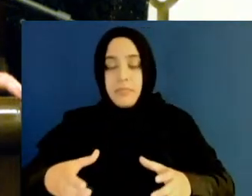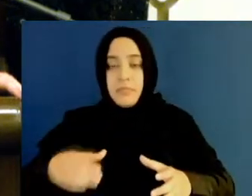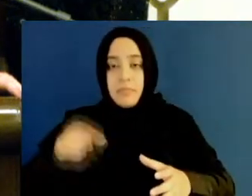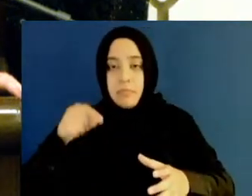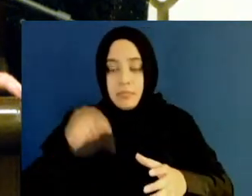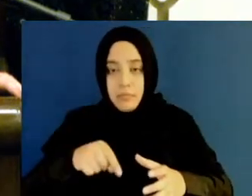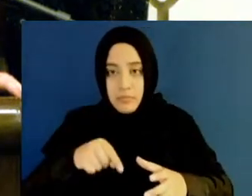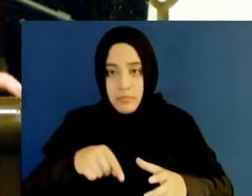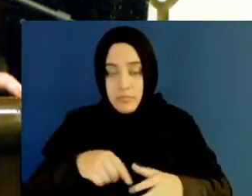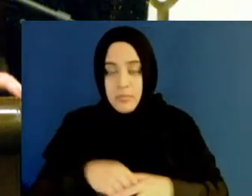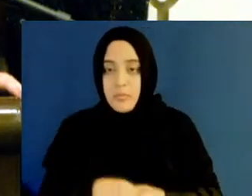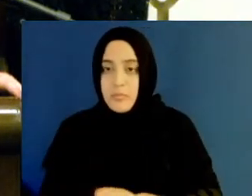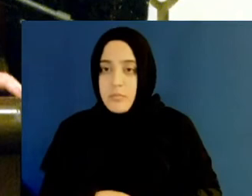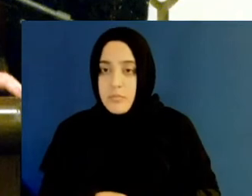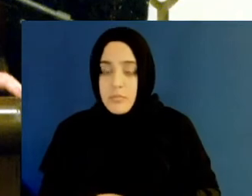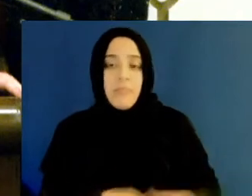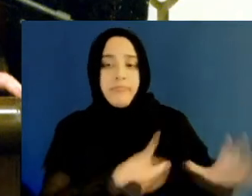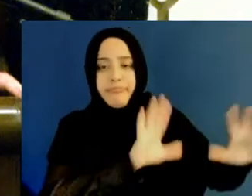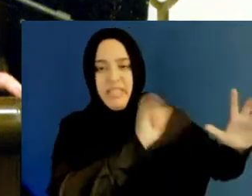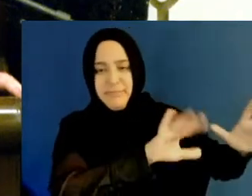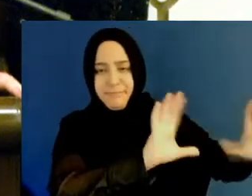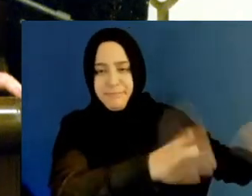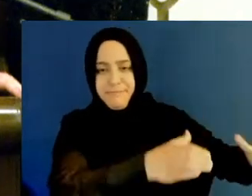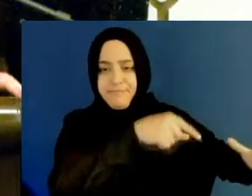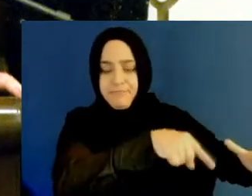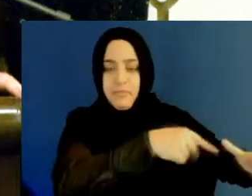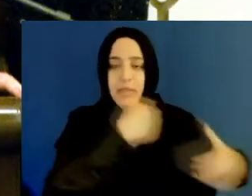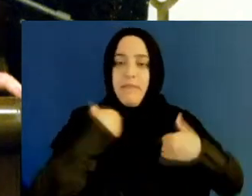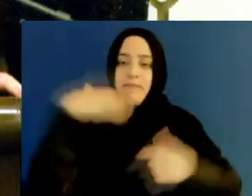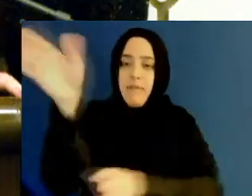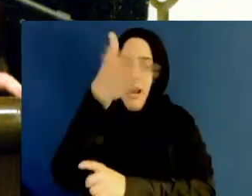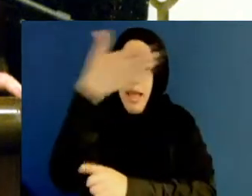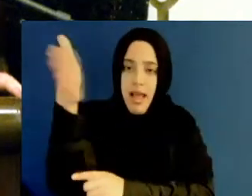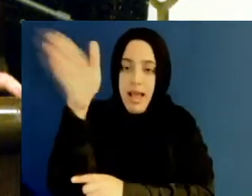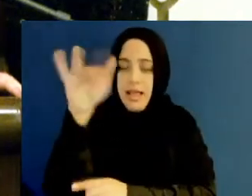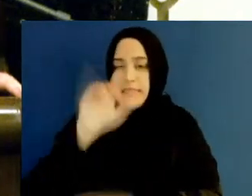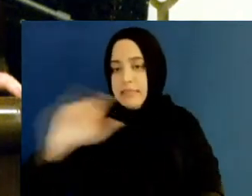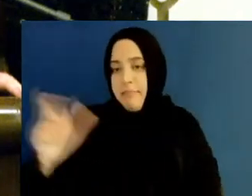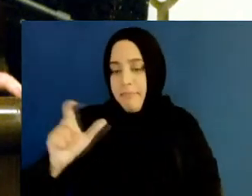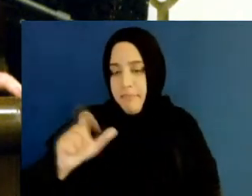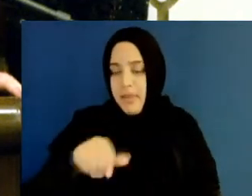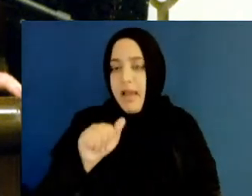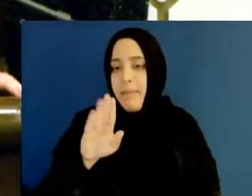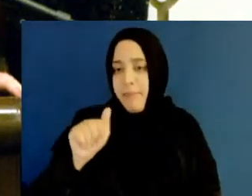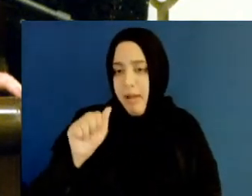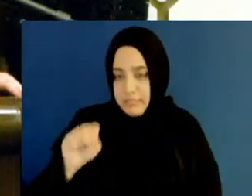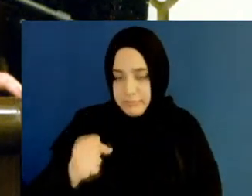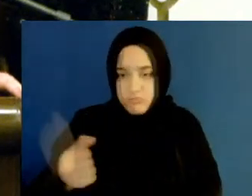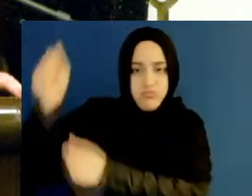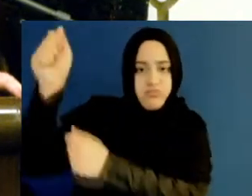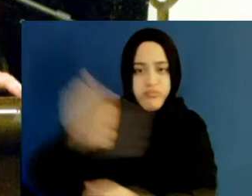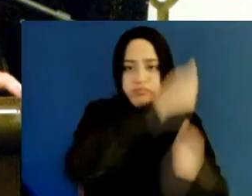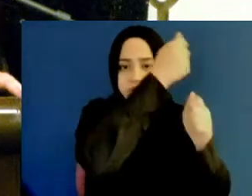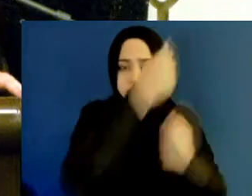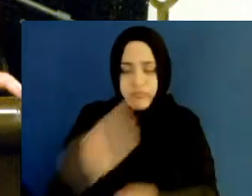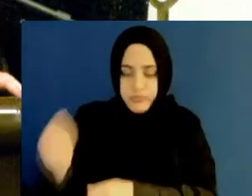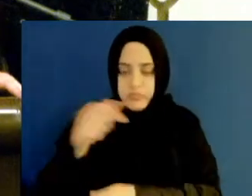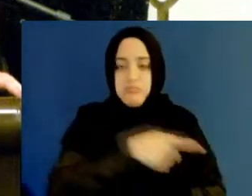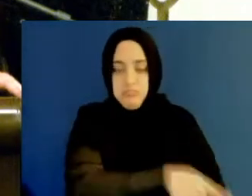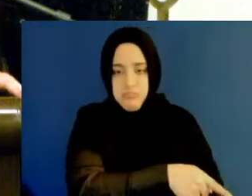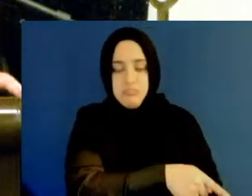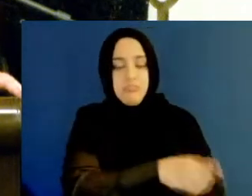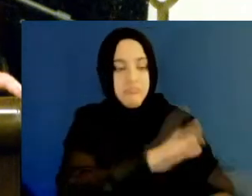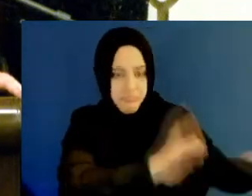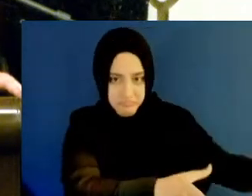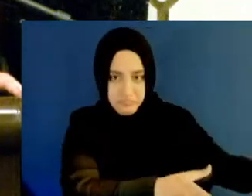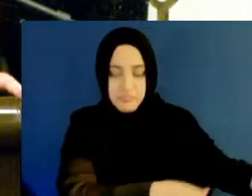Hashim Abul Fadl al-Abbas, with the flag of Islam flying high above his shoulders. The Imam is then placed